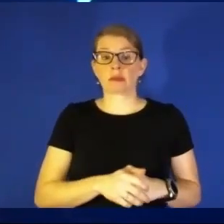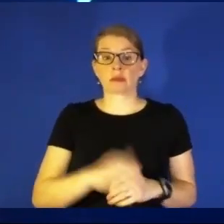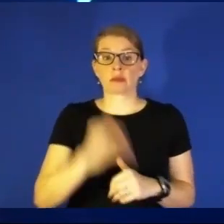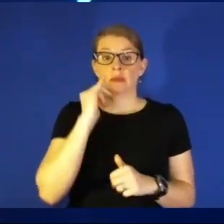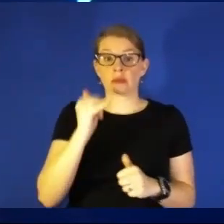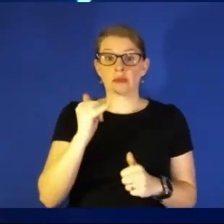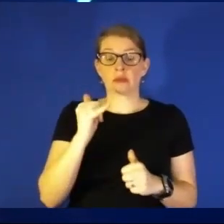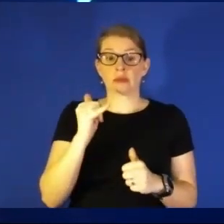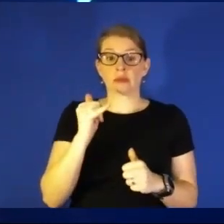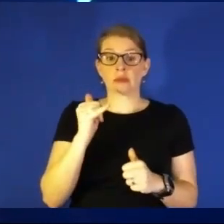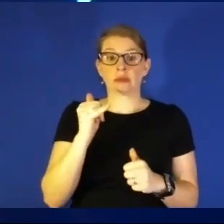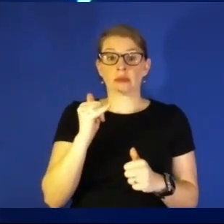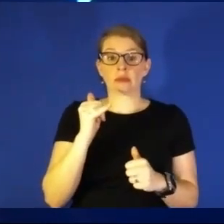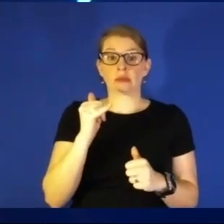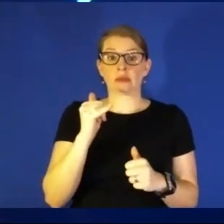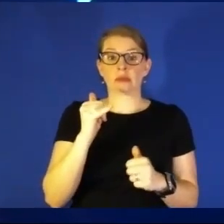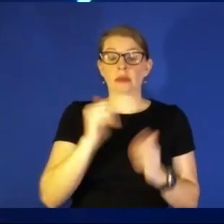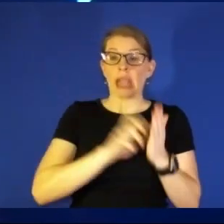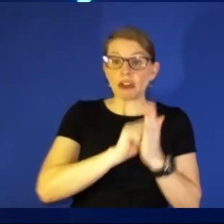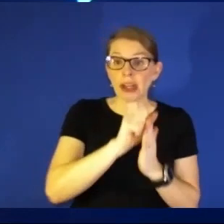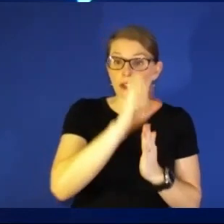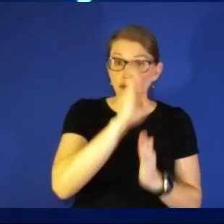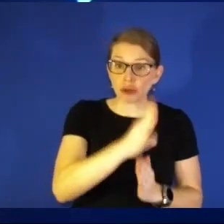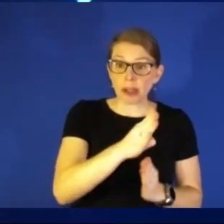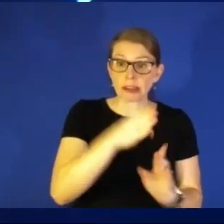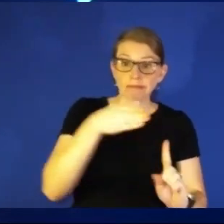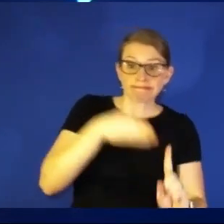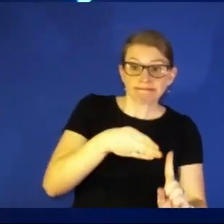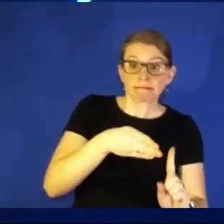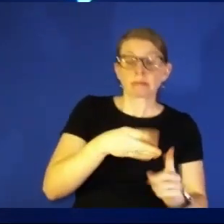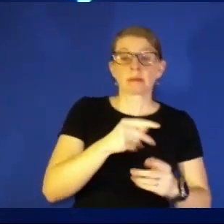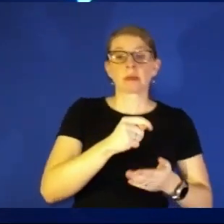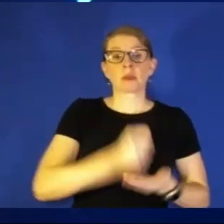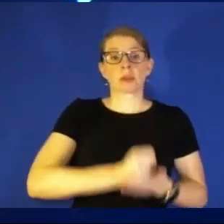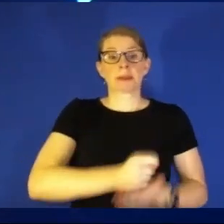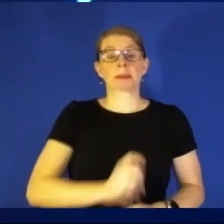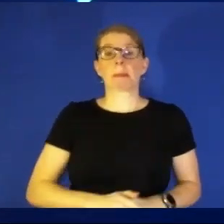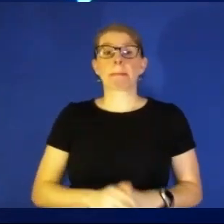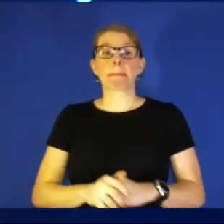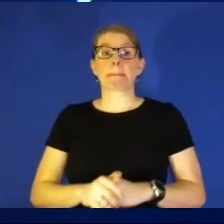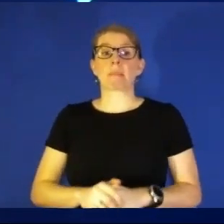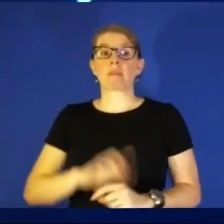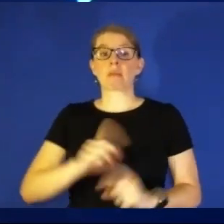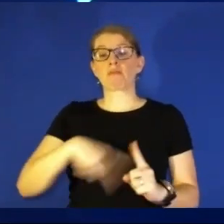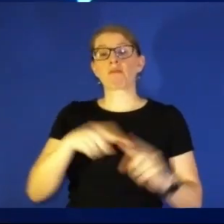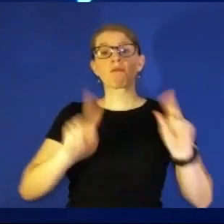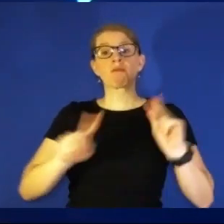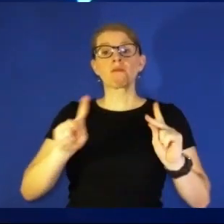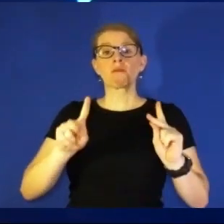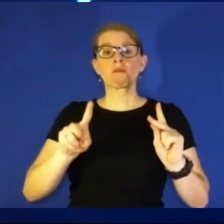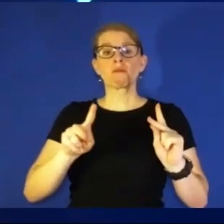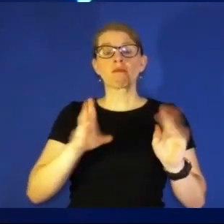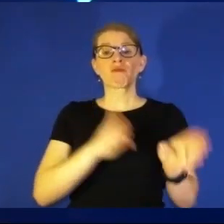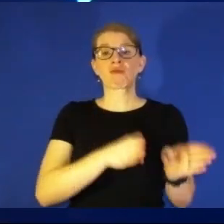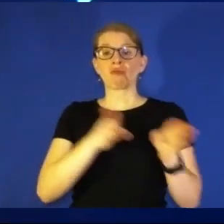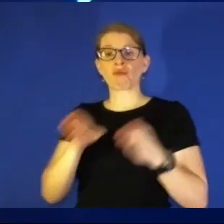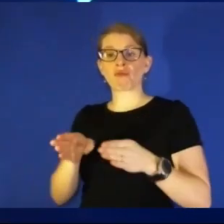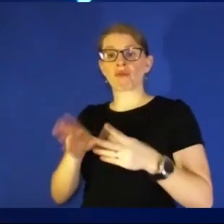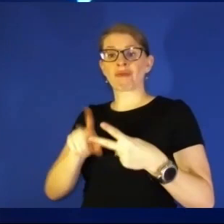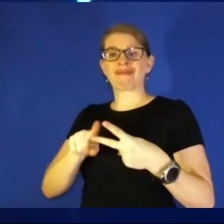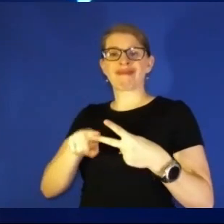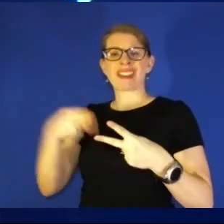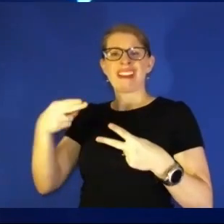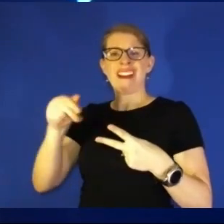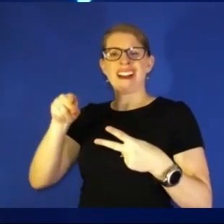or cancer-directed treatments. When people turn to hospice, they're at a point in